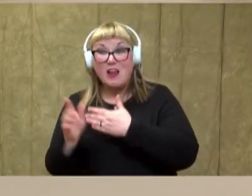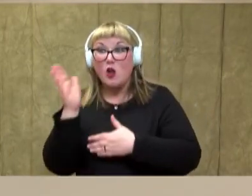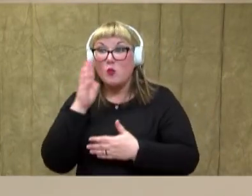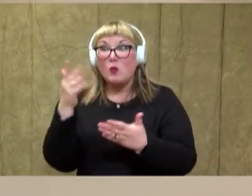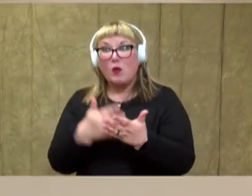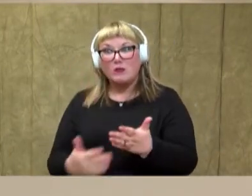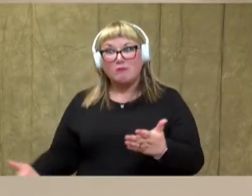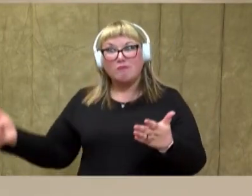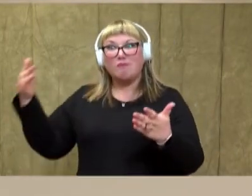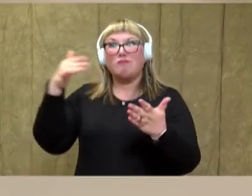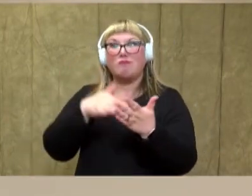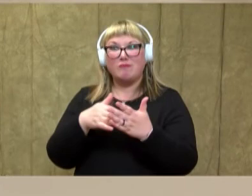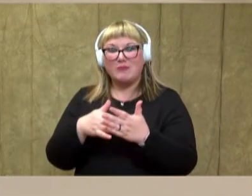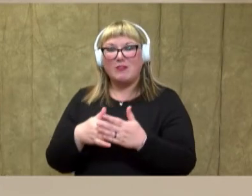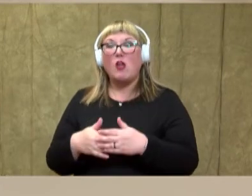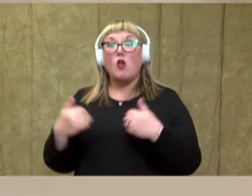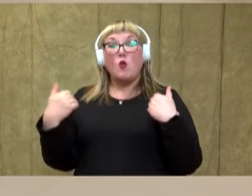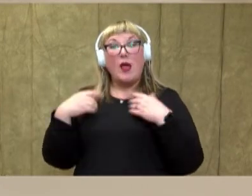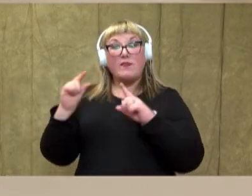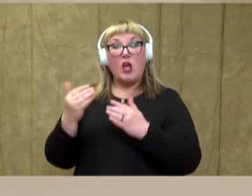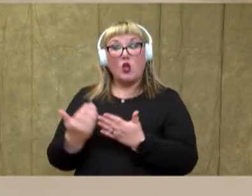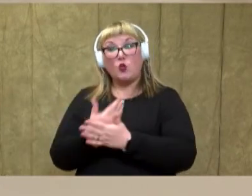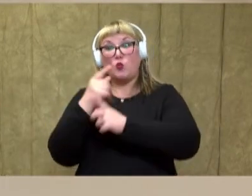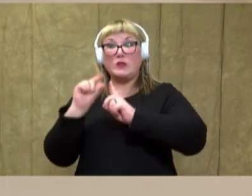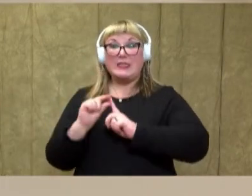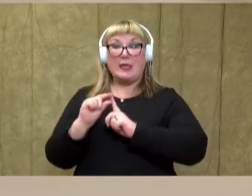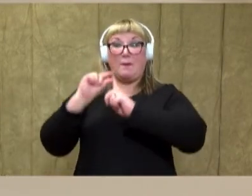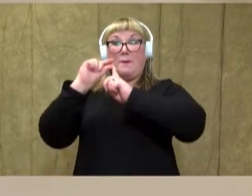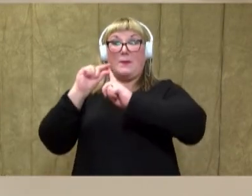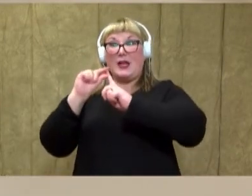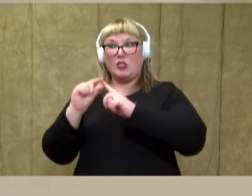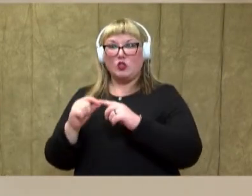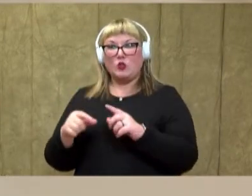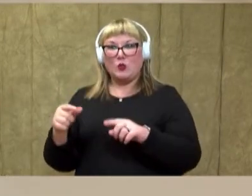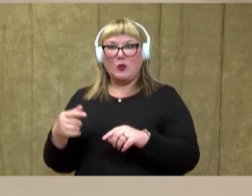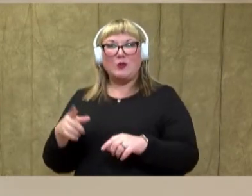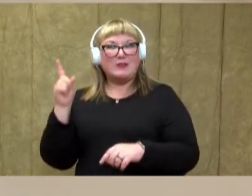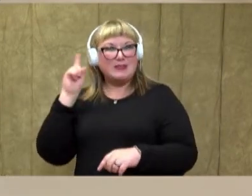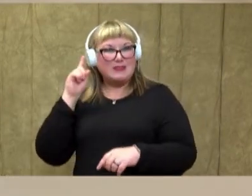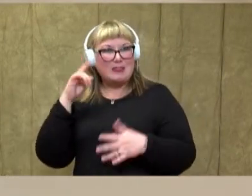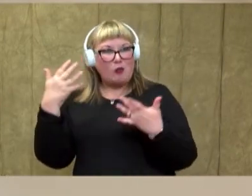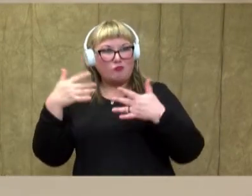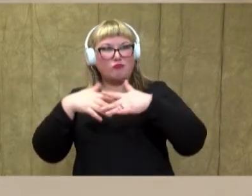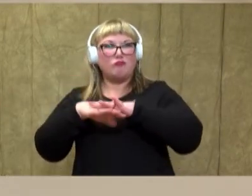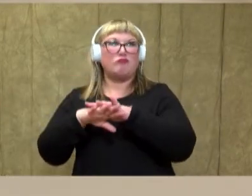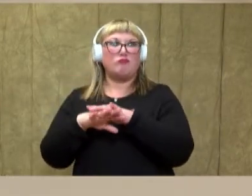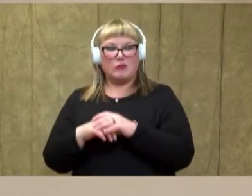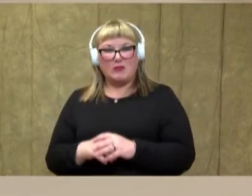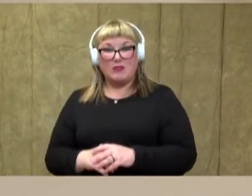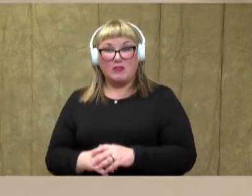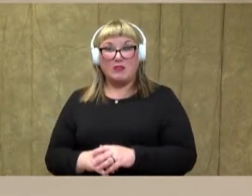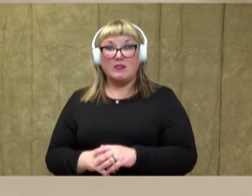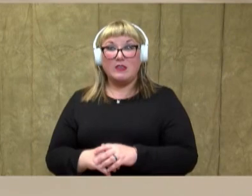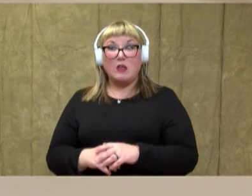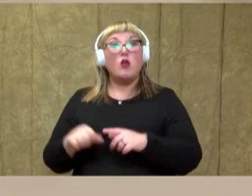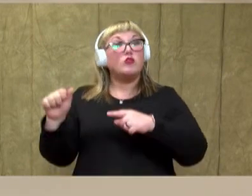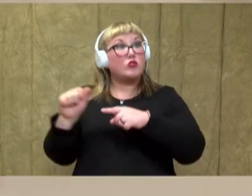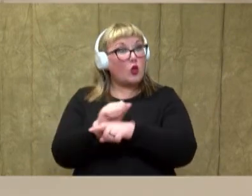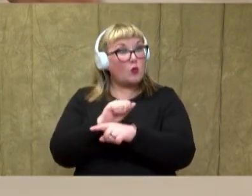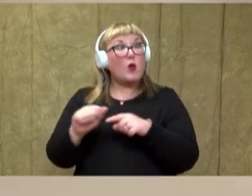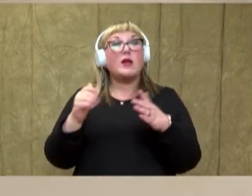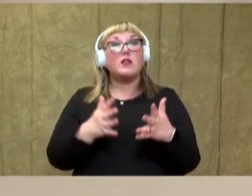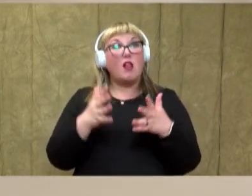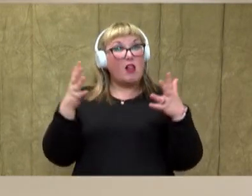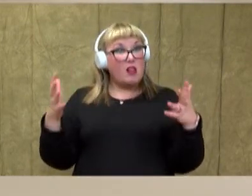over again and we're going to learn about a new special digraph. So I want you all to really go home and finish up this week and practice a lot